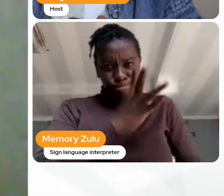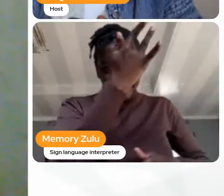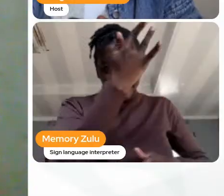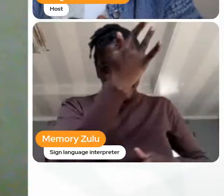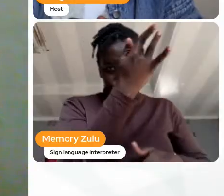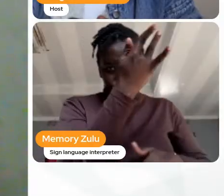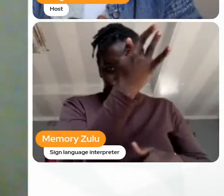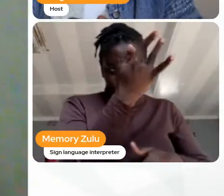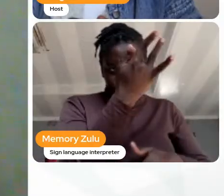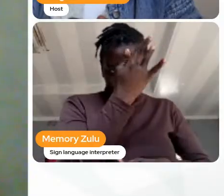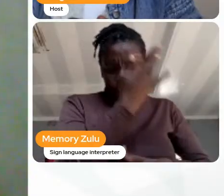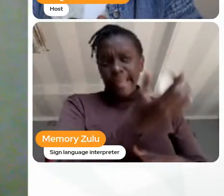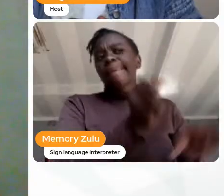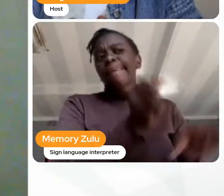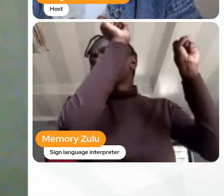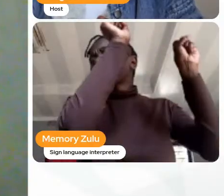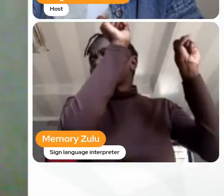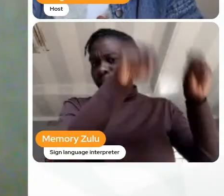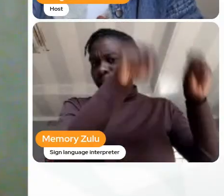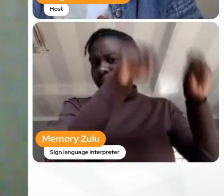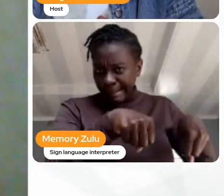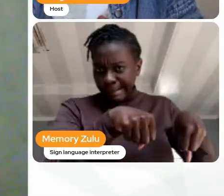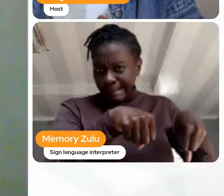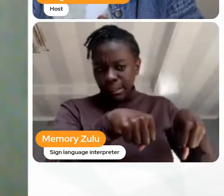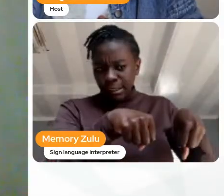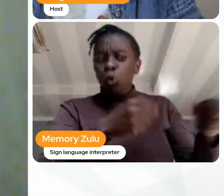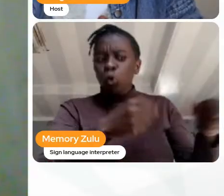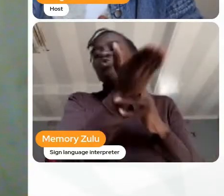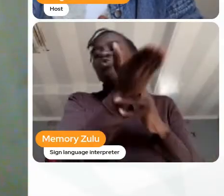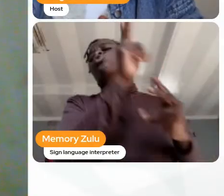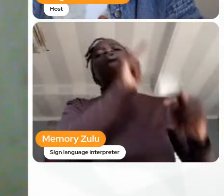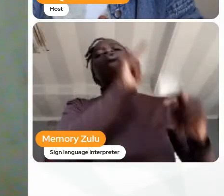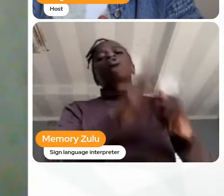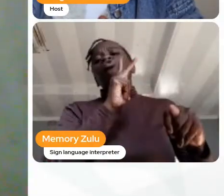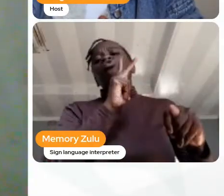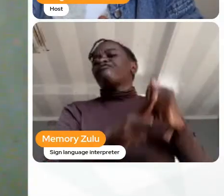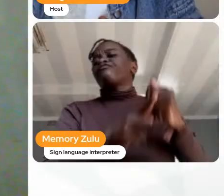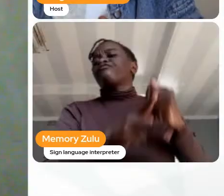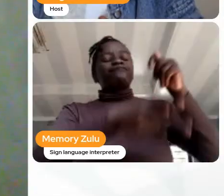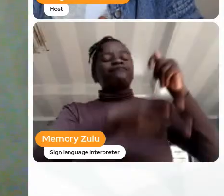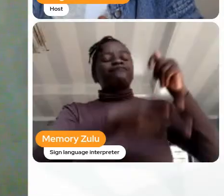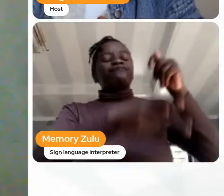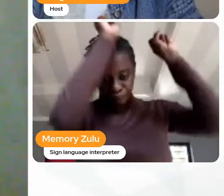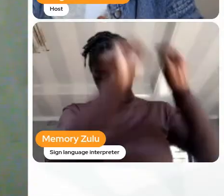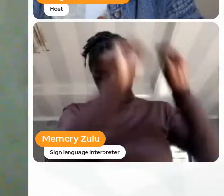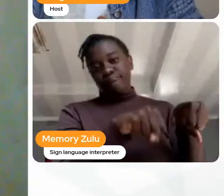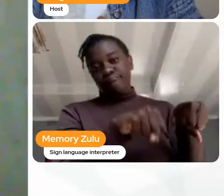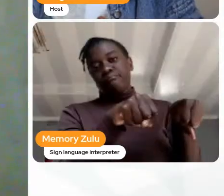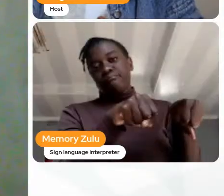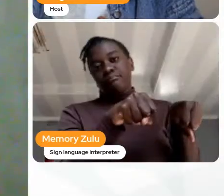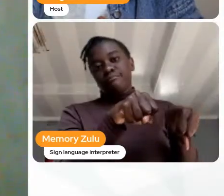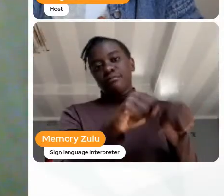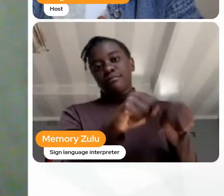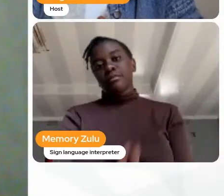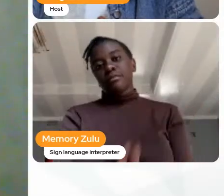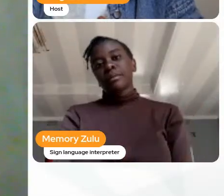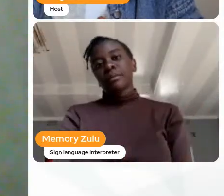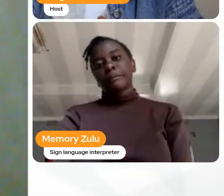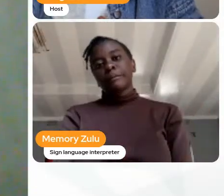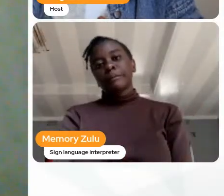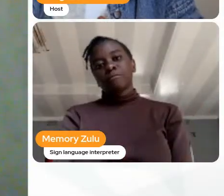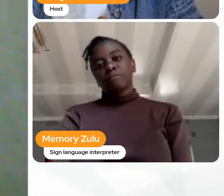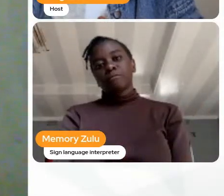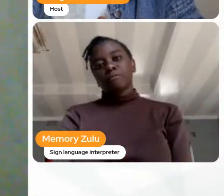gonococcal that are given, and as well as the chlamydia infection. But I need also to state, to